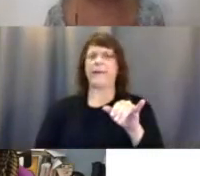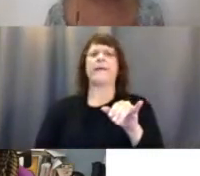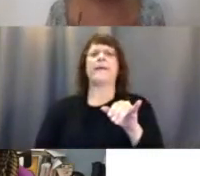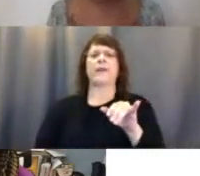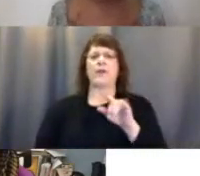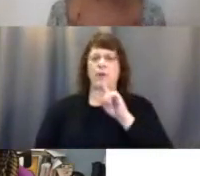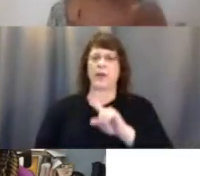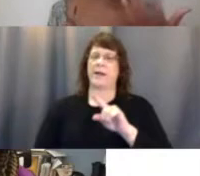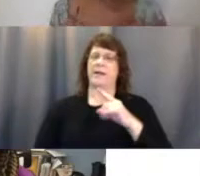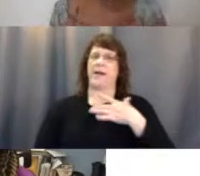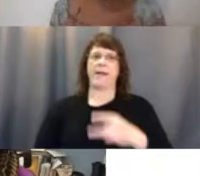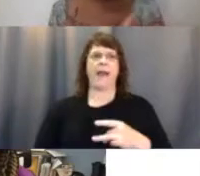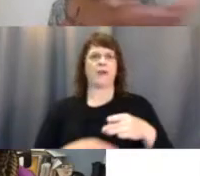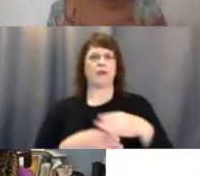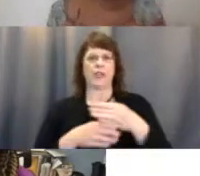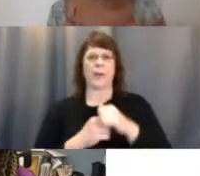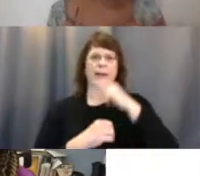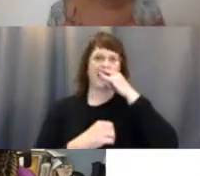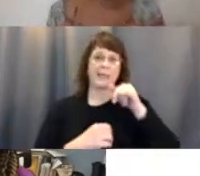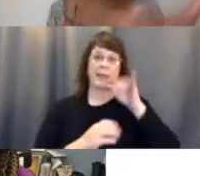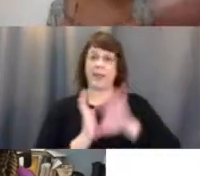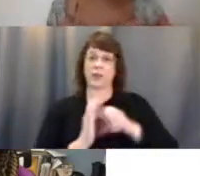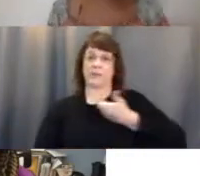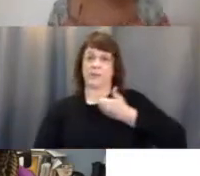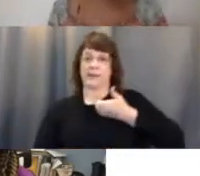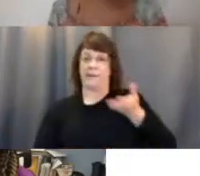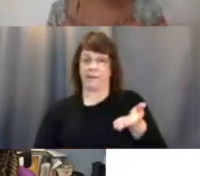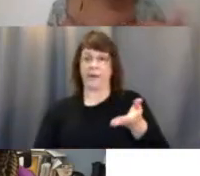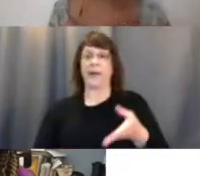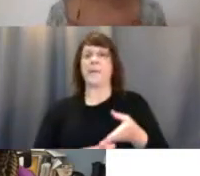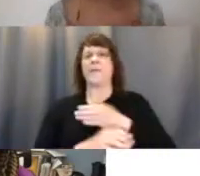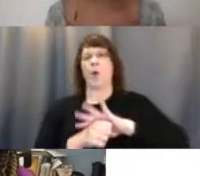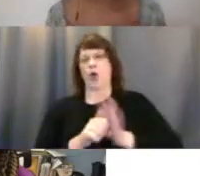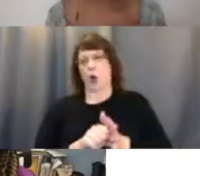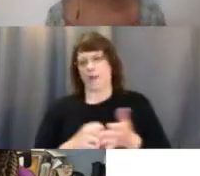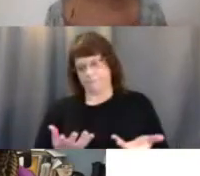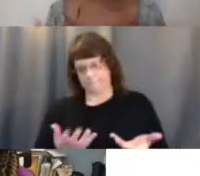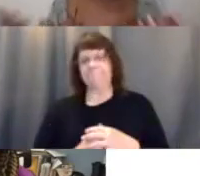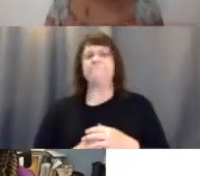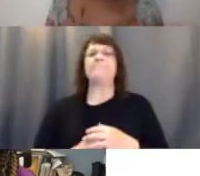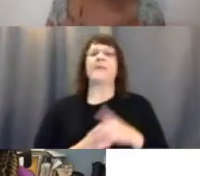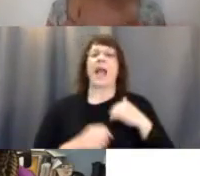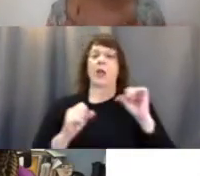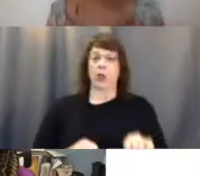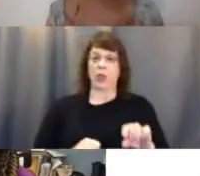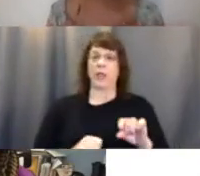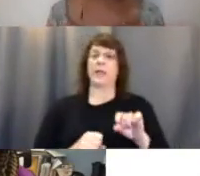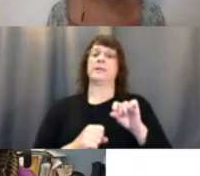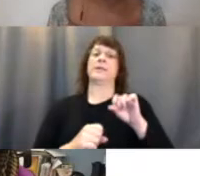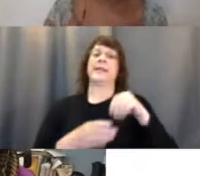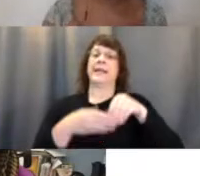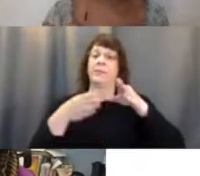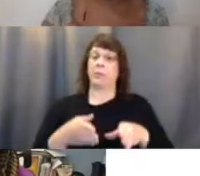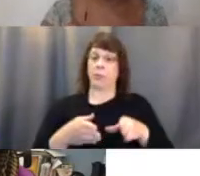with kids. So this is a picture of me and before COVID times, where I could do in-person anatomy